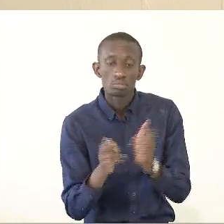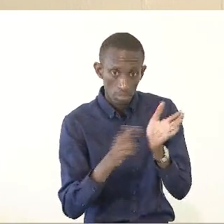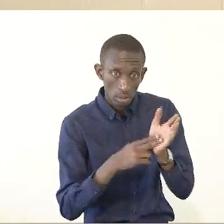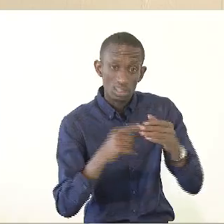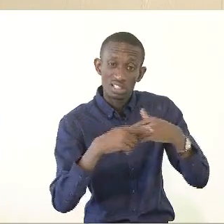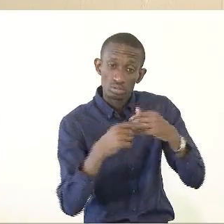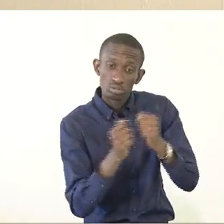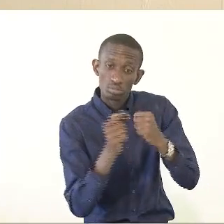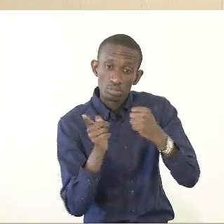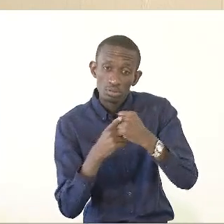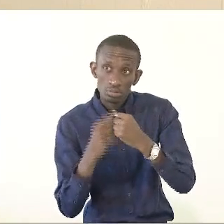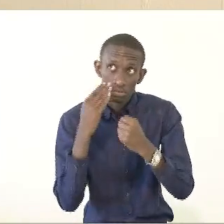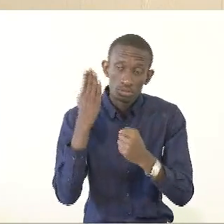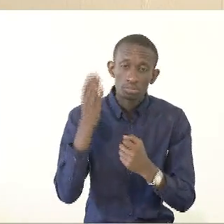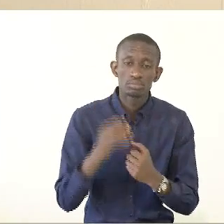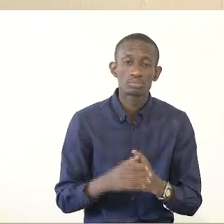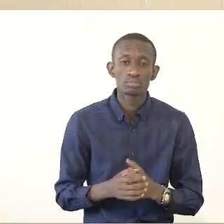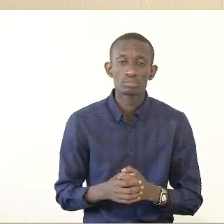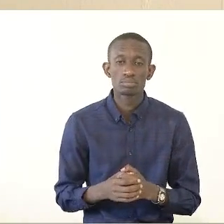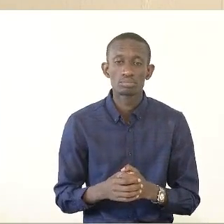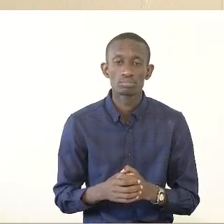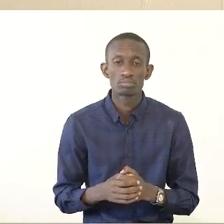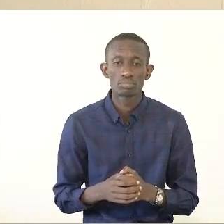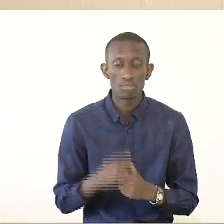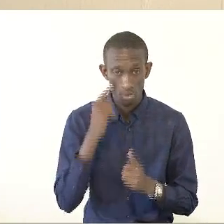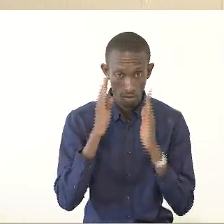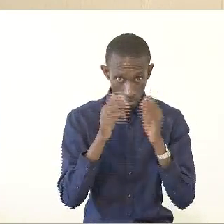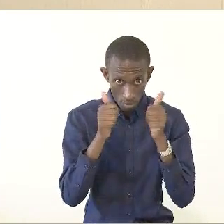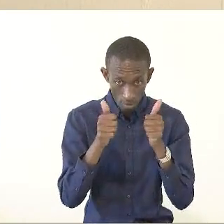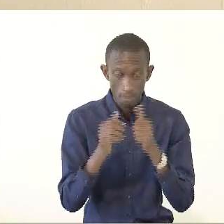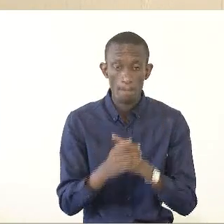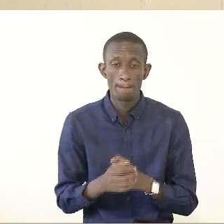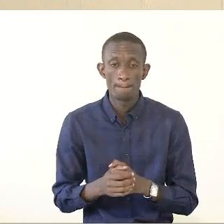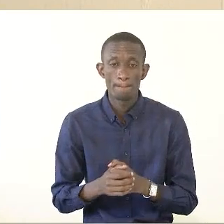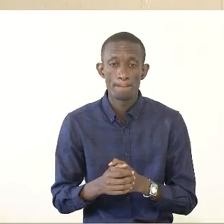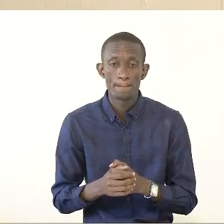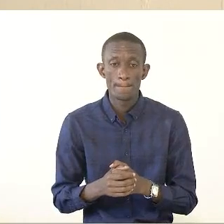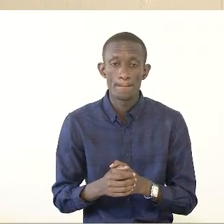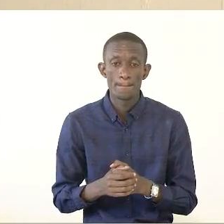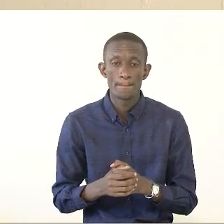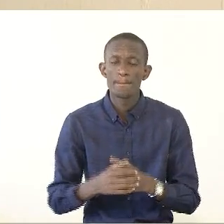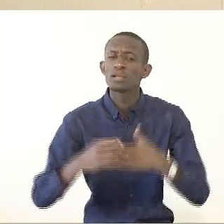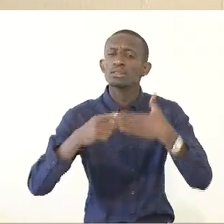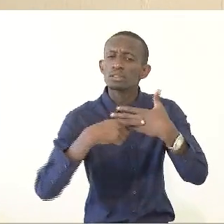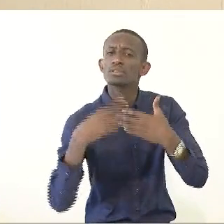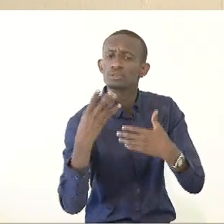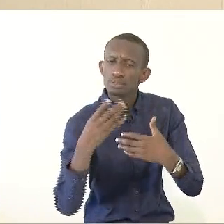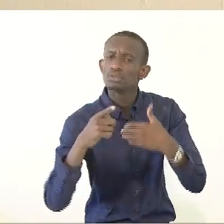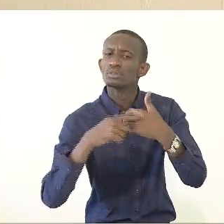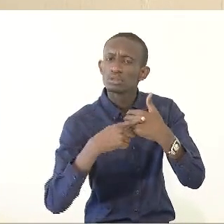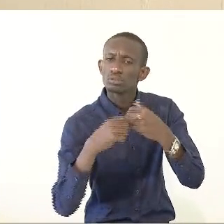-16. We are here. Are we together, students? We are here. -4, -12, that